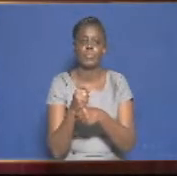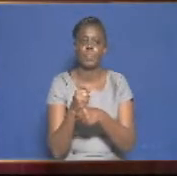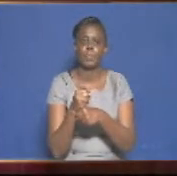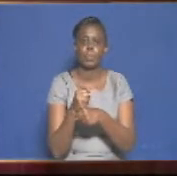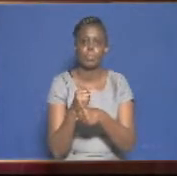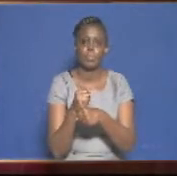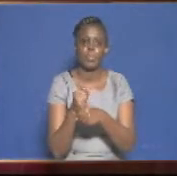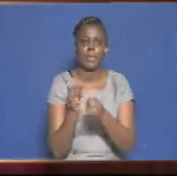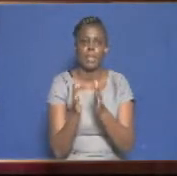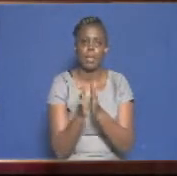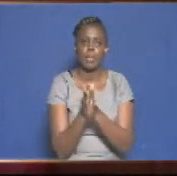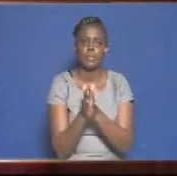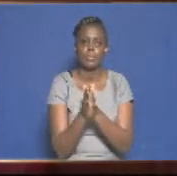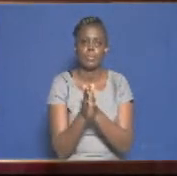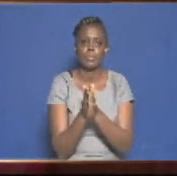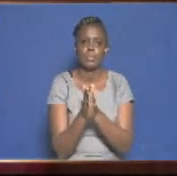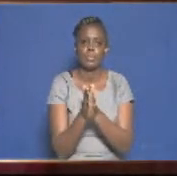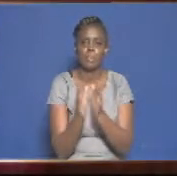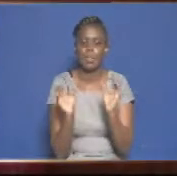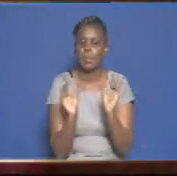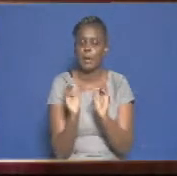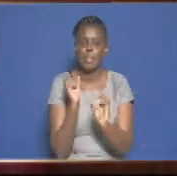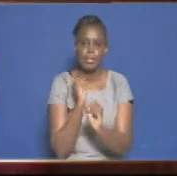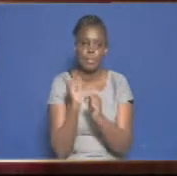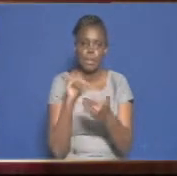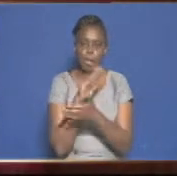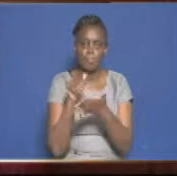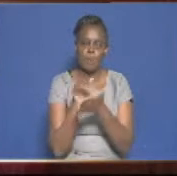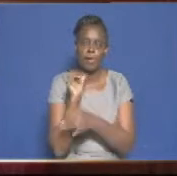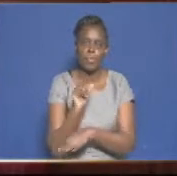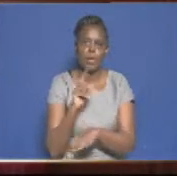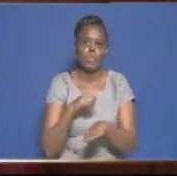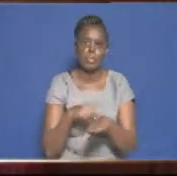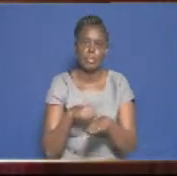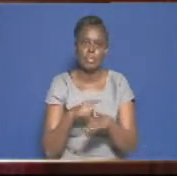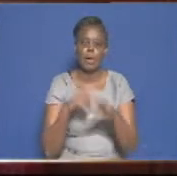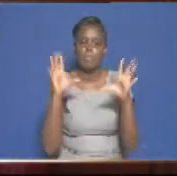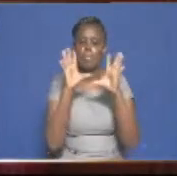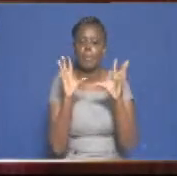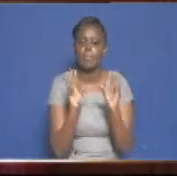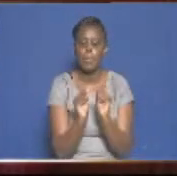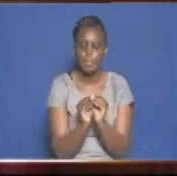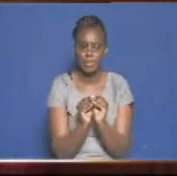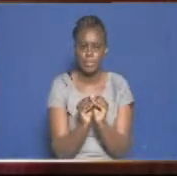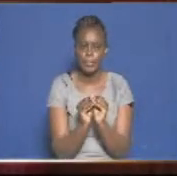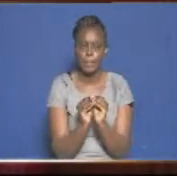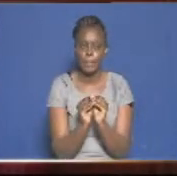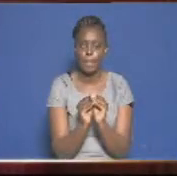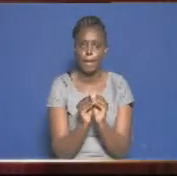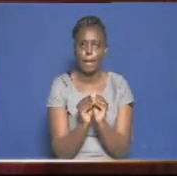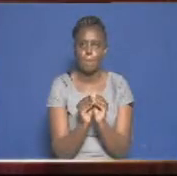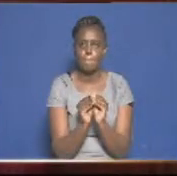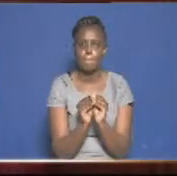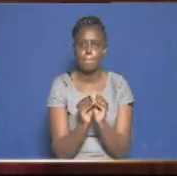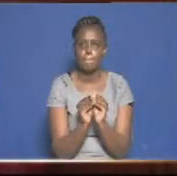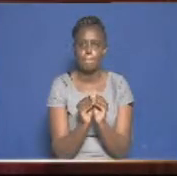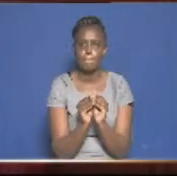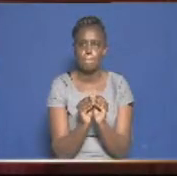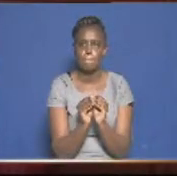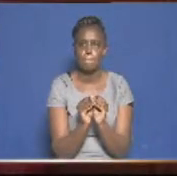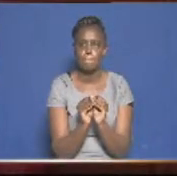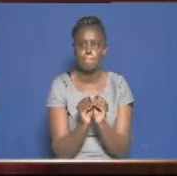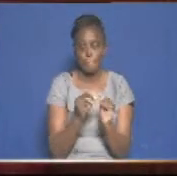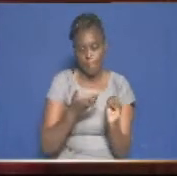Speaker, and nothing is done about it when it comes to budget. Mr. Speaker, there are